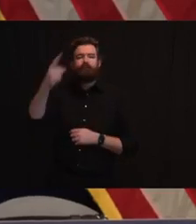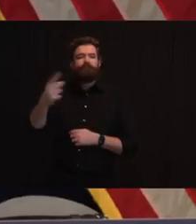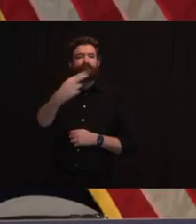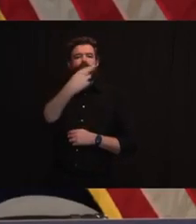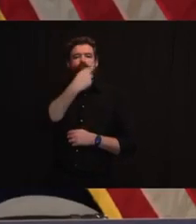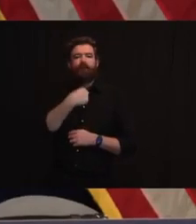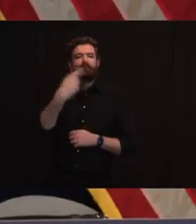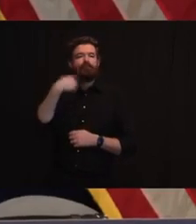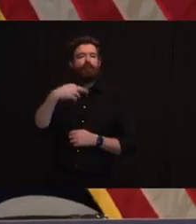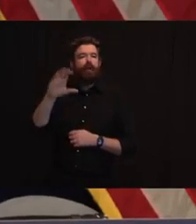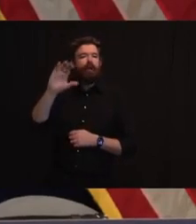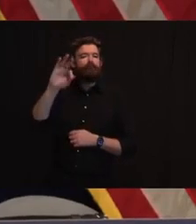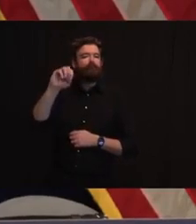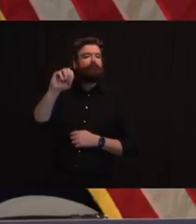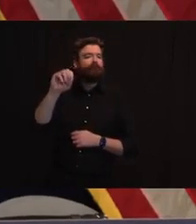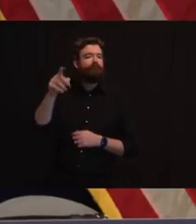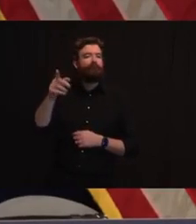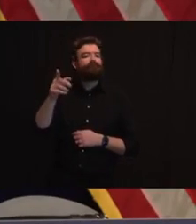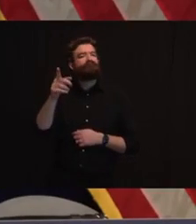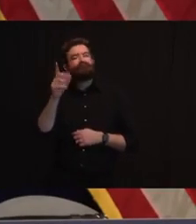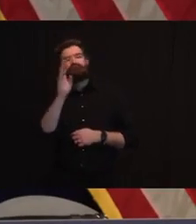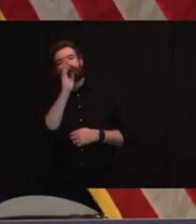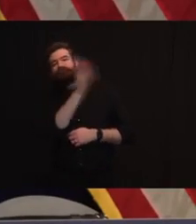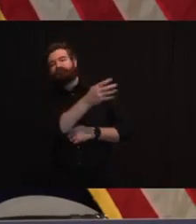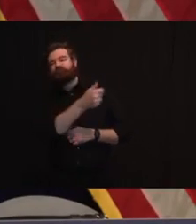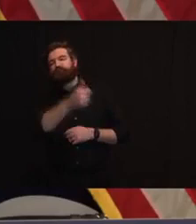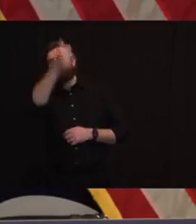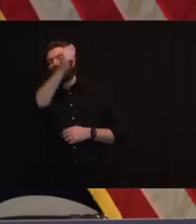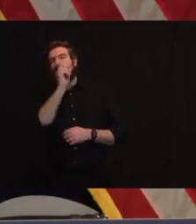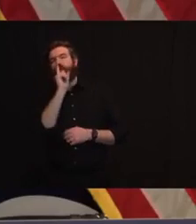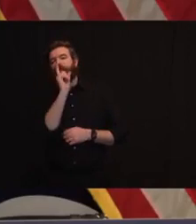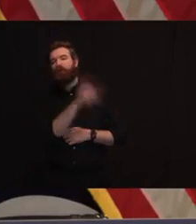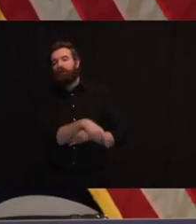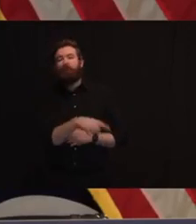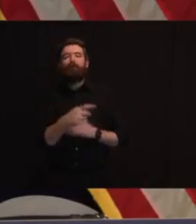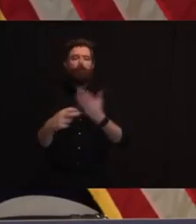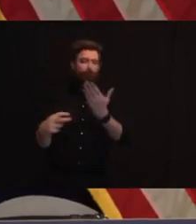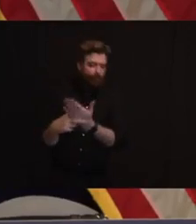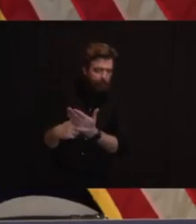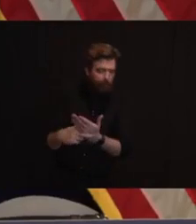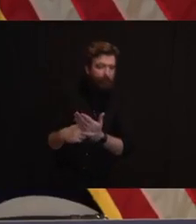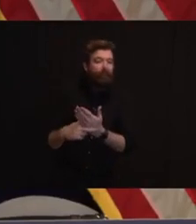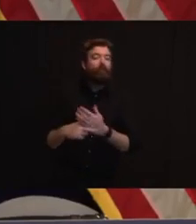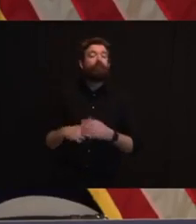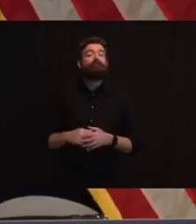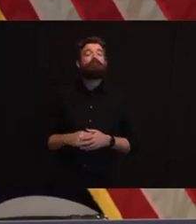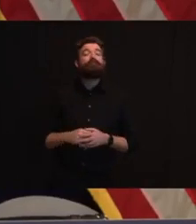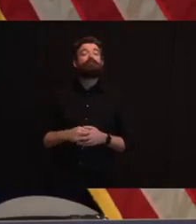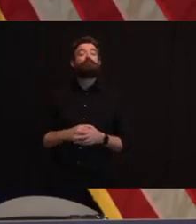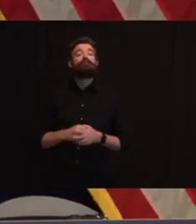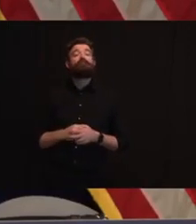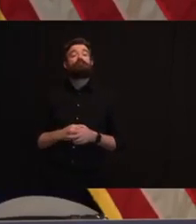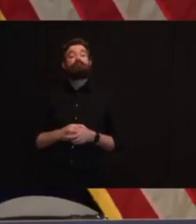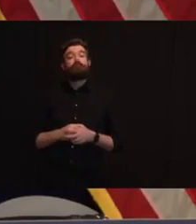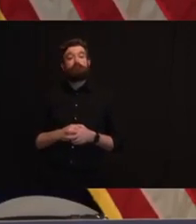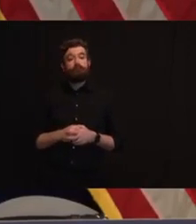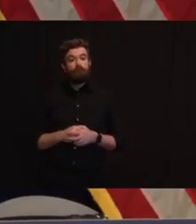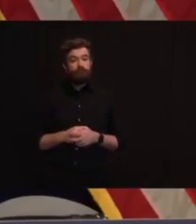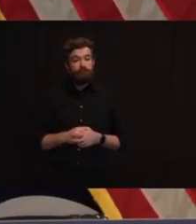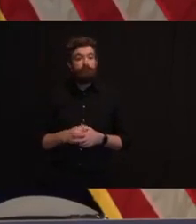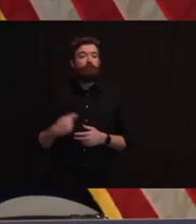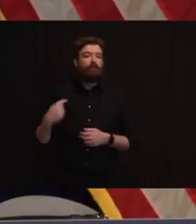EO. And to your point, Governor, with regard to our what I would refer to as significant streams